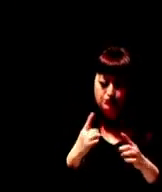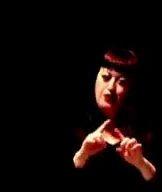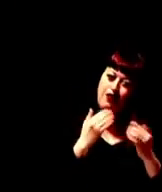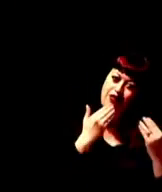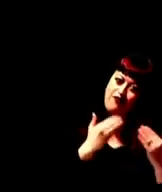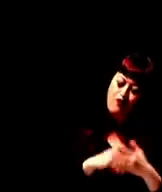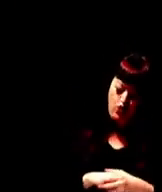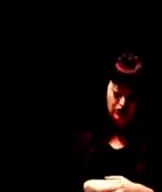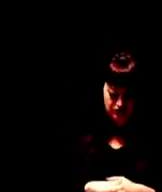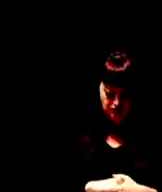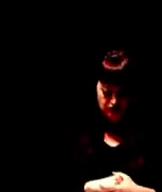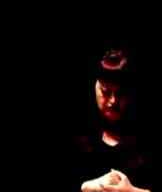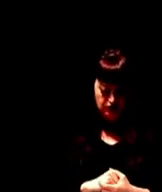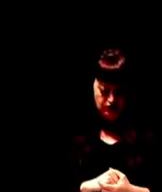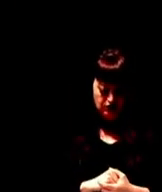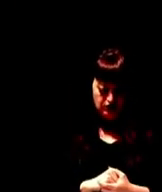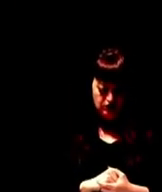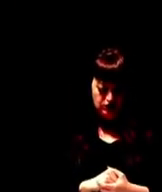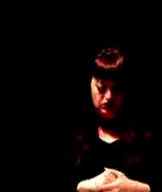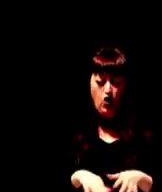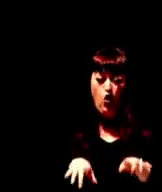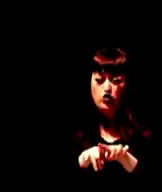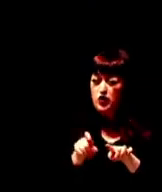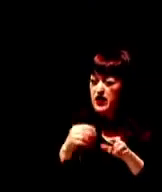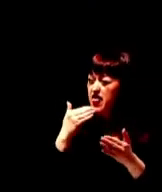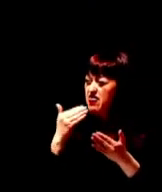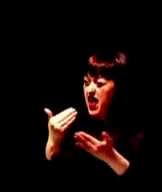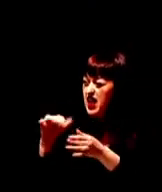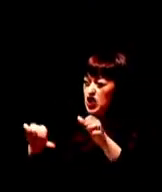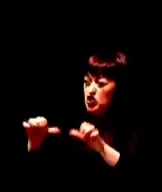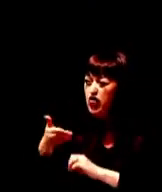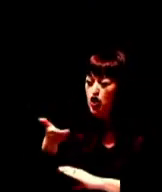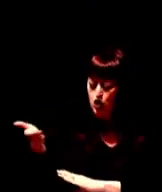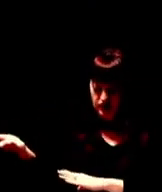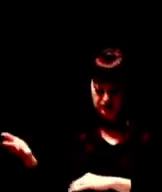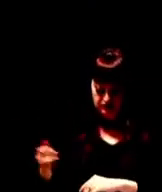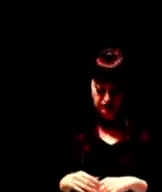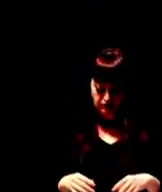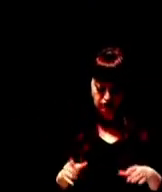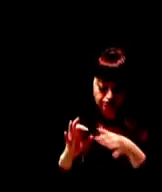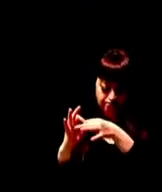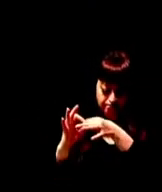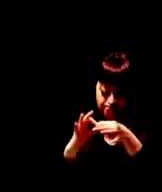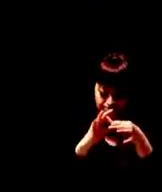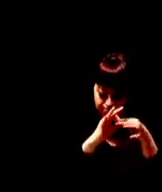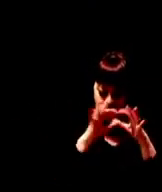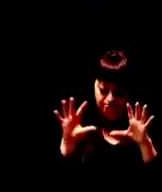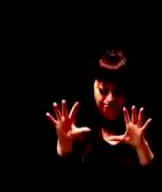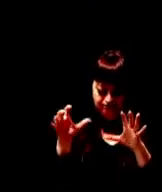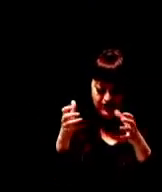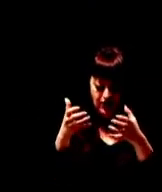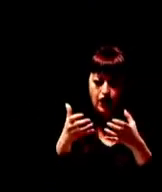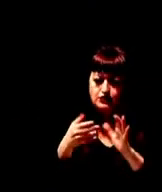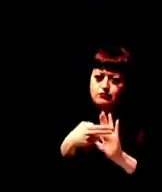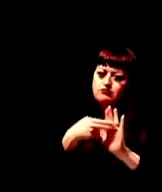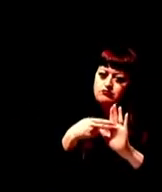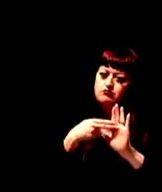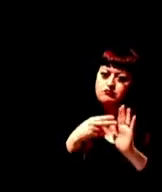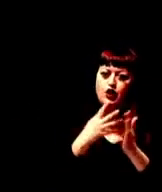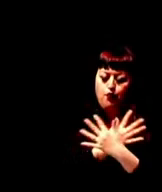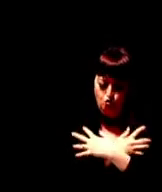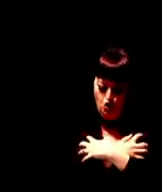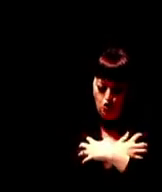for. I think we need to thank each other. Our bond as a class goes beyond the label of being a